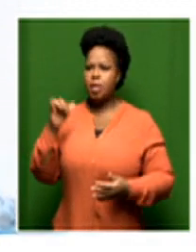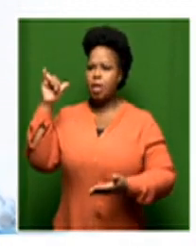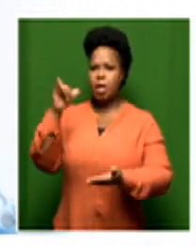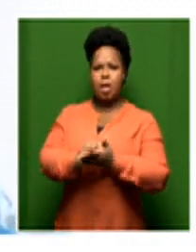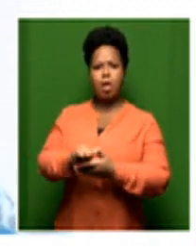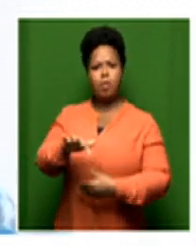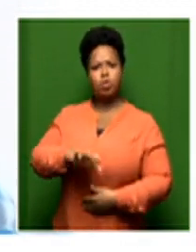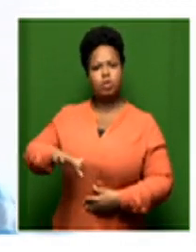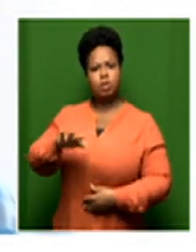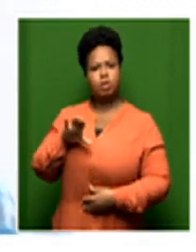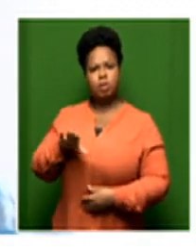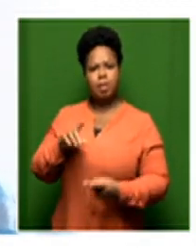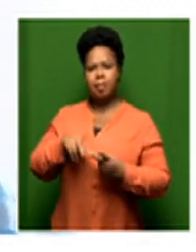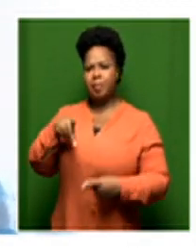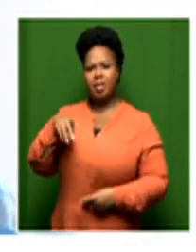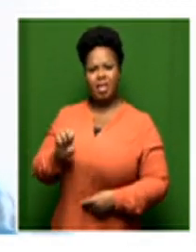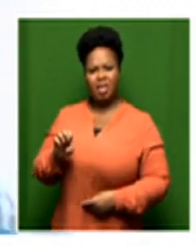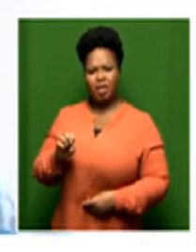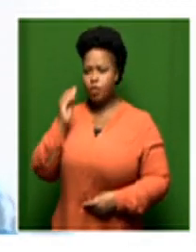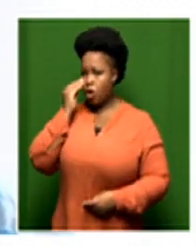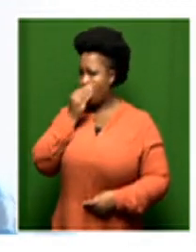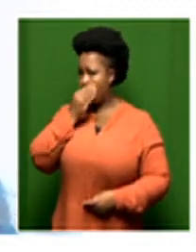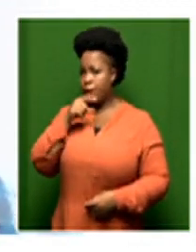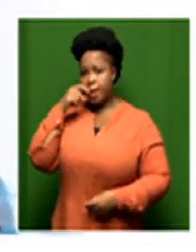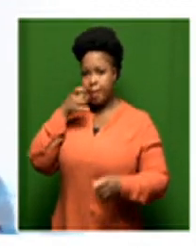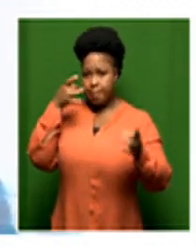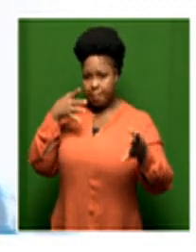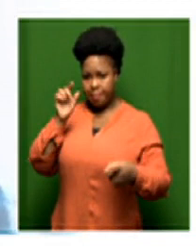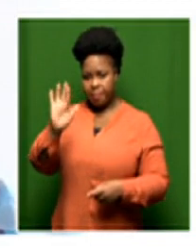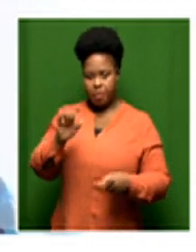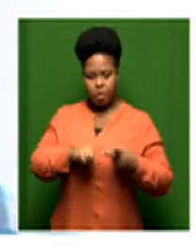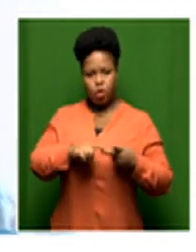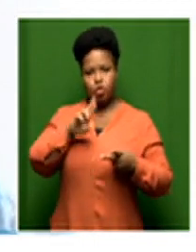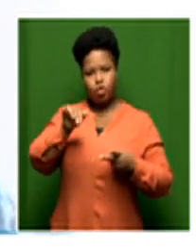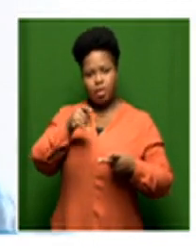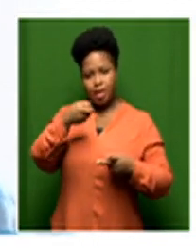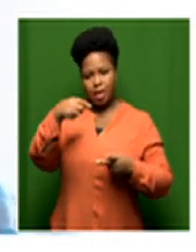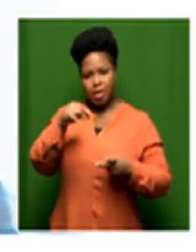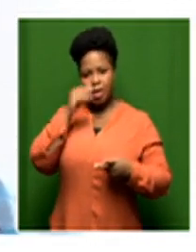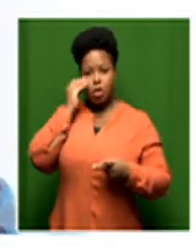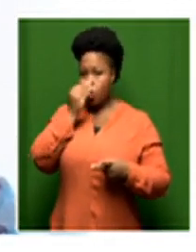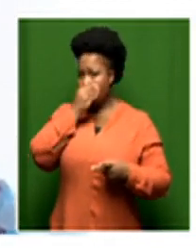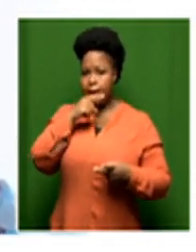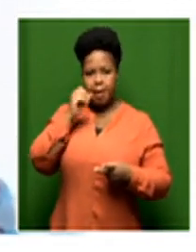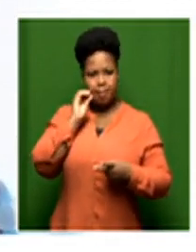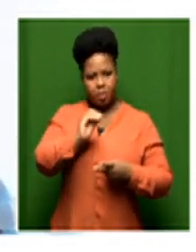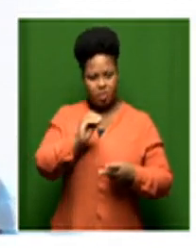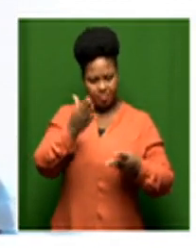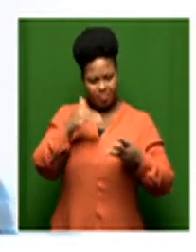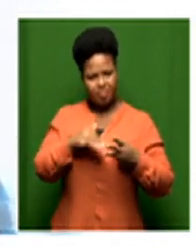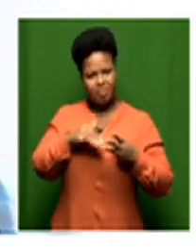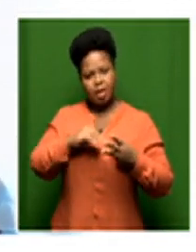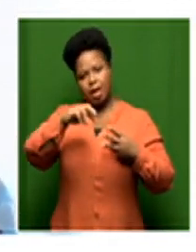airport, Port Elizabeth in a Khoi name, UNIT in a Khoi name, and also another part